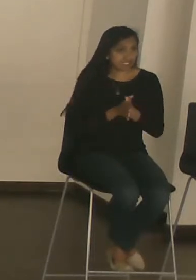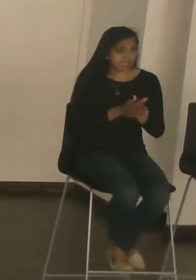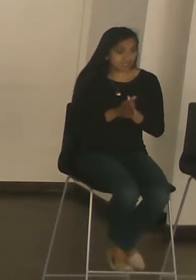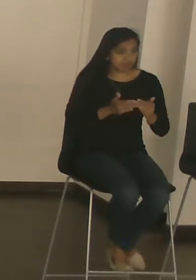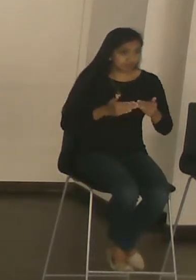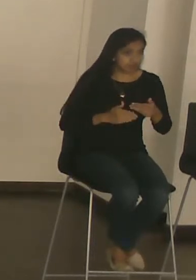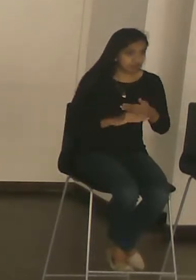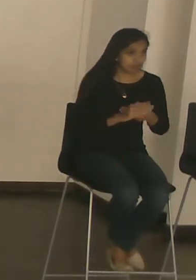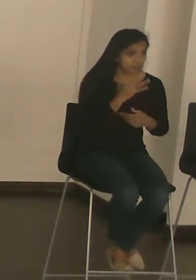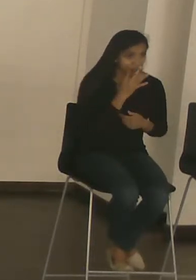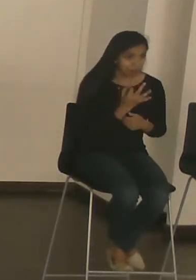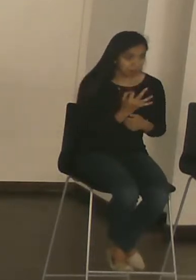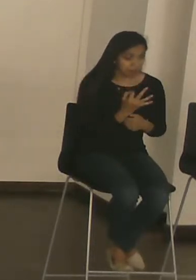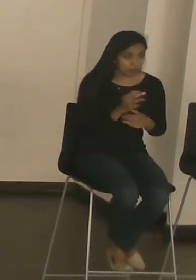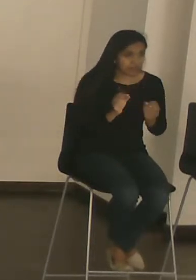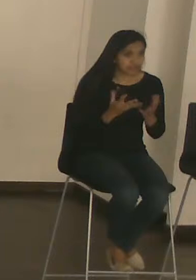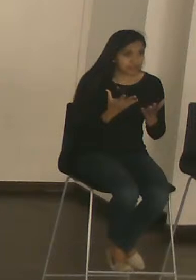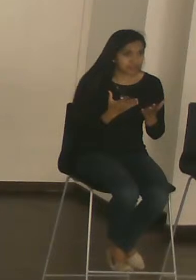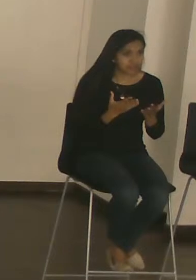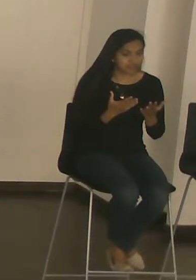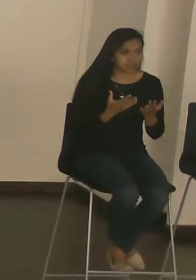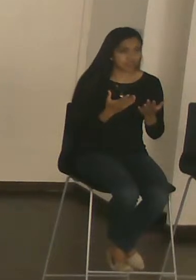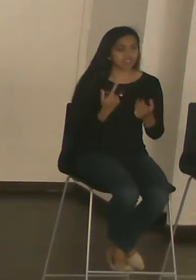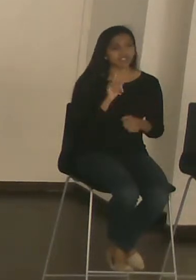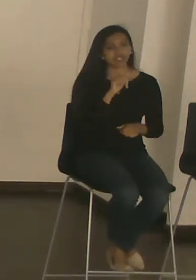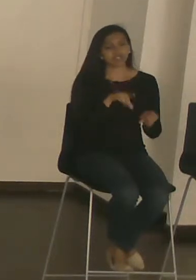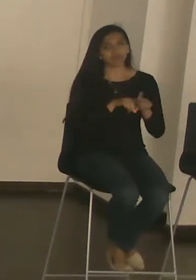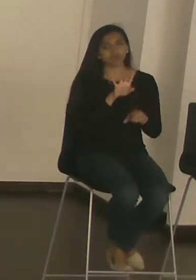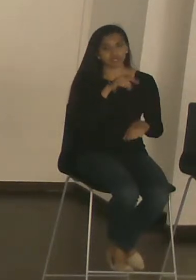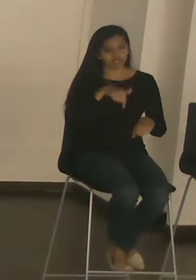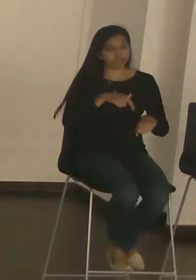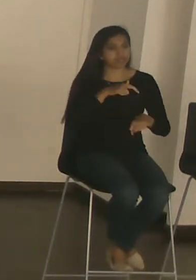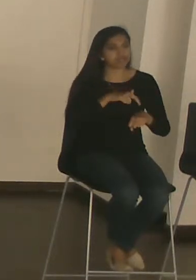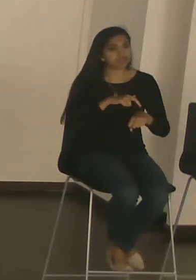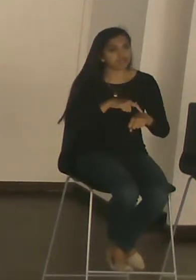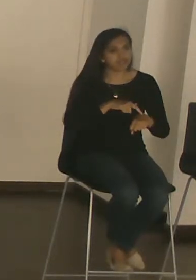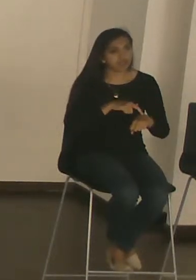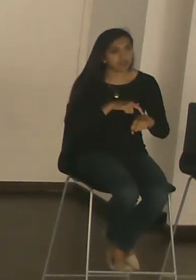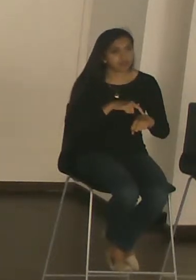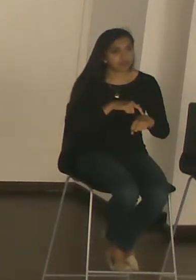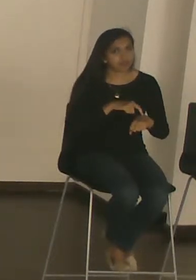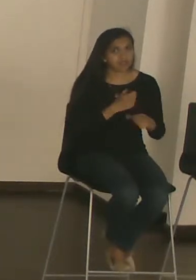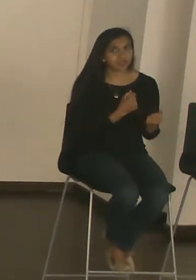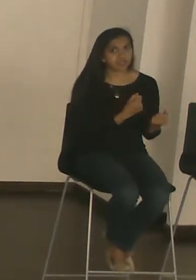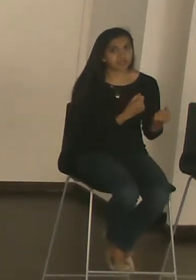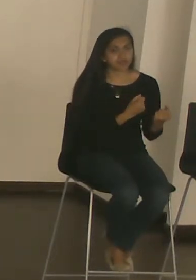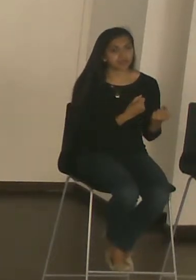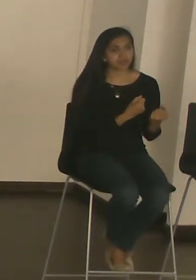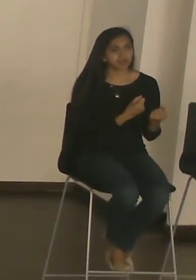quietness, I mean, in one sense, in this time of say, okay, there is so much